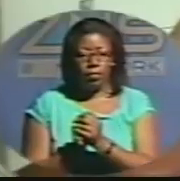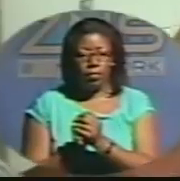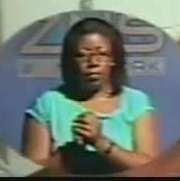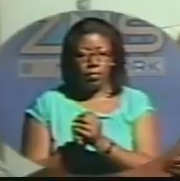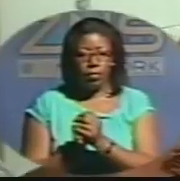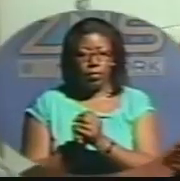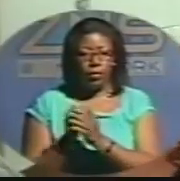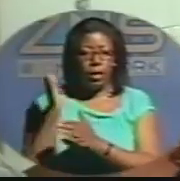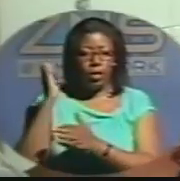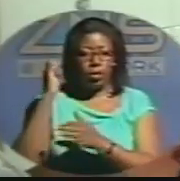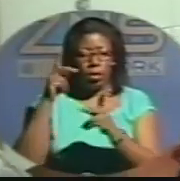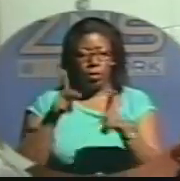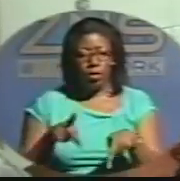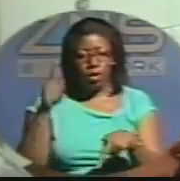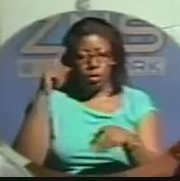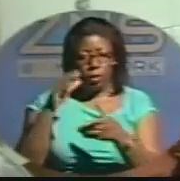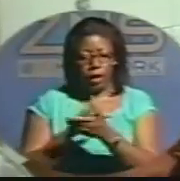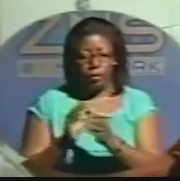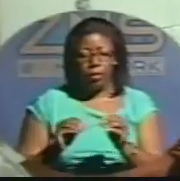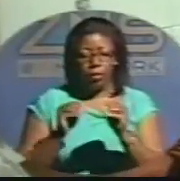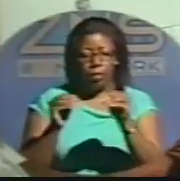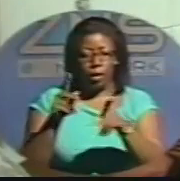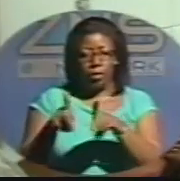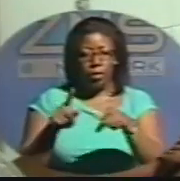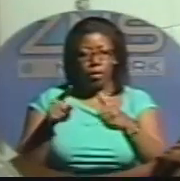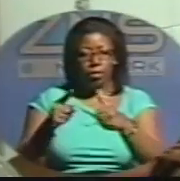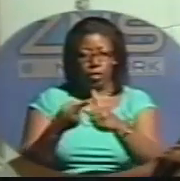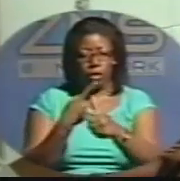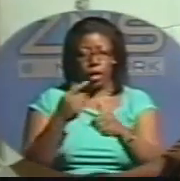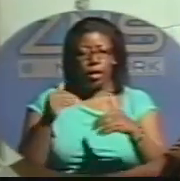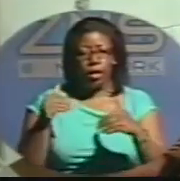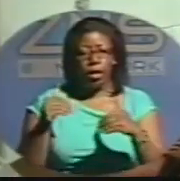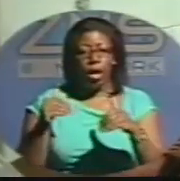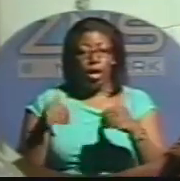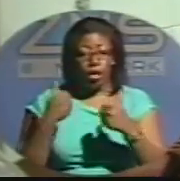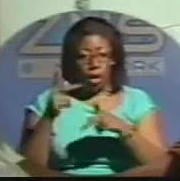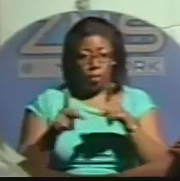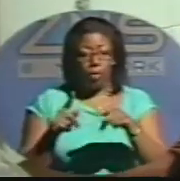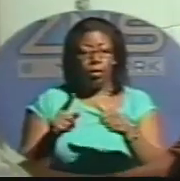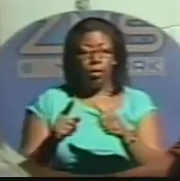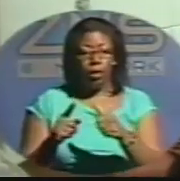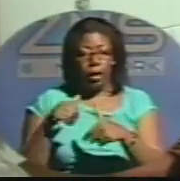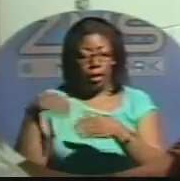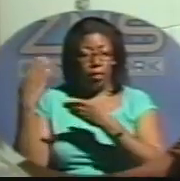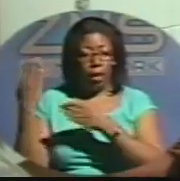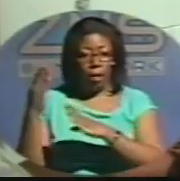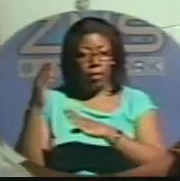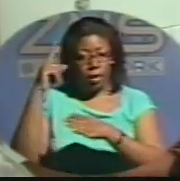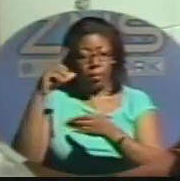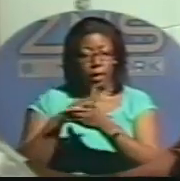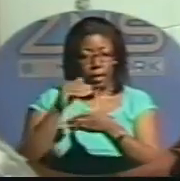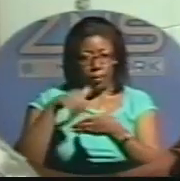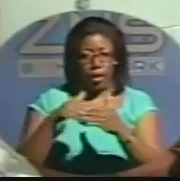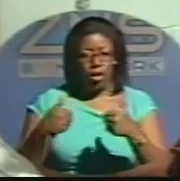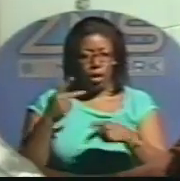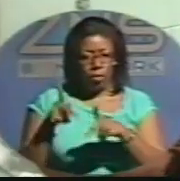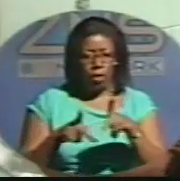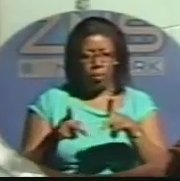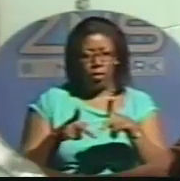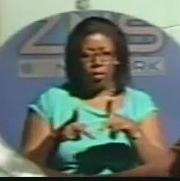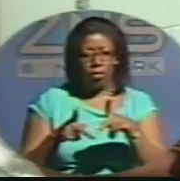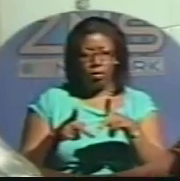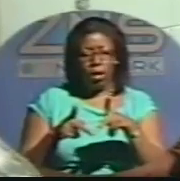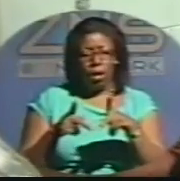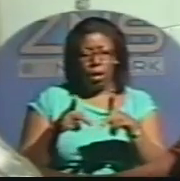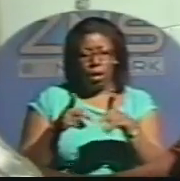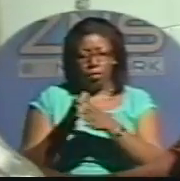He was a person who believed in putting people first and the young people of the Bahamas. He believed in young people aspiring to be